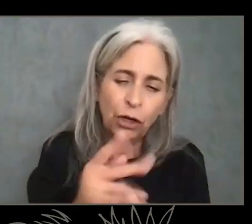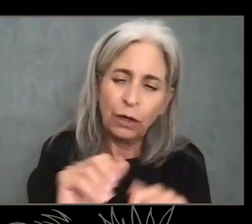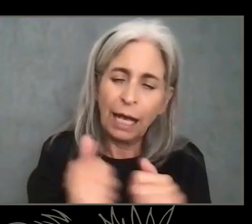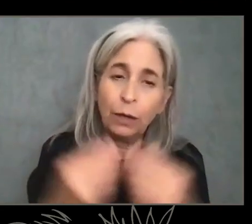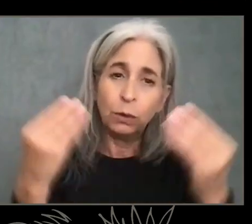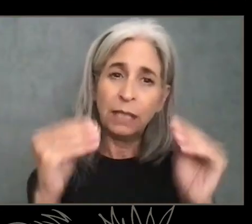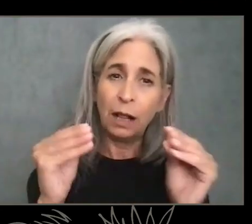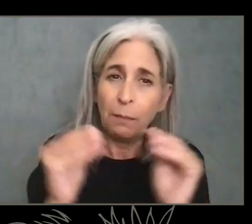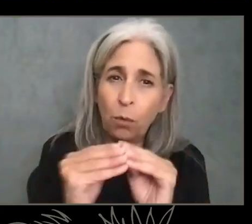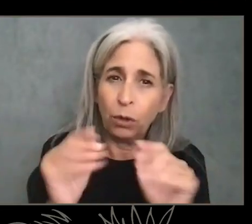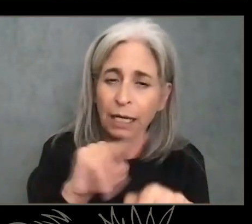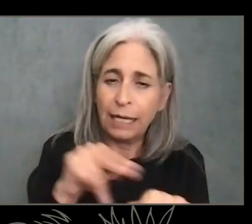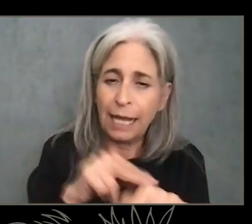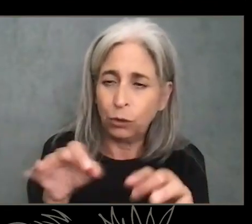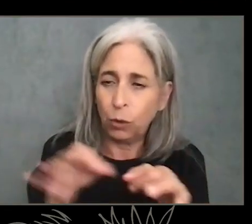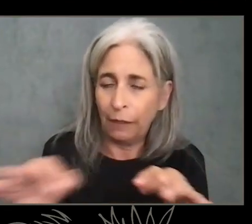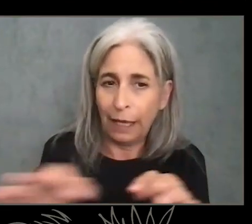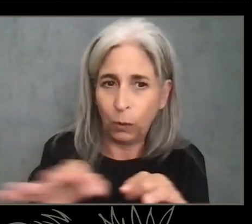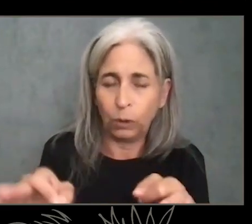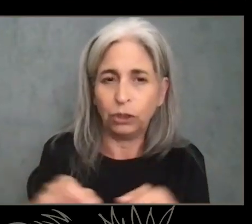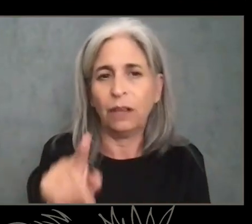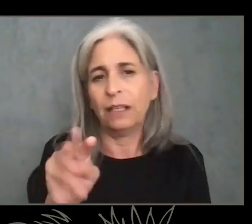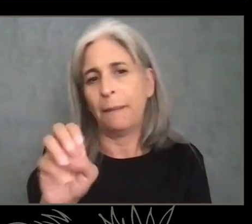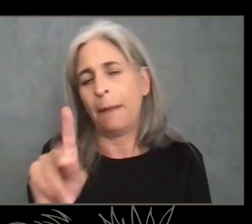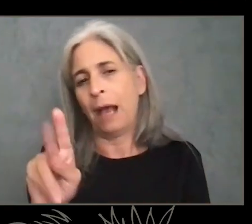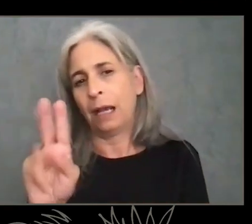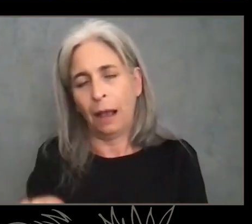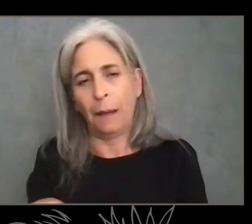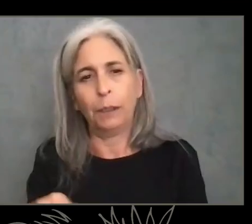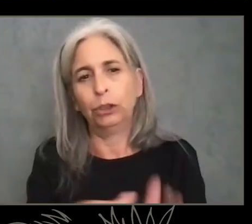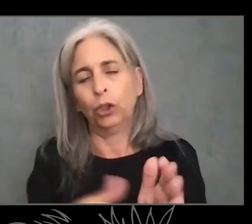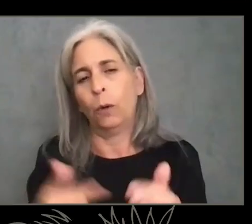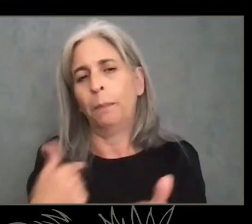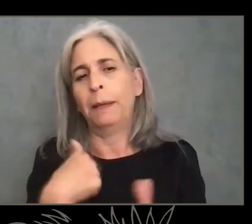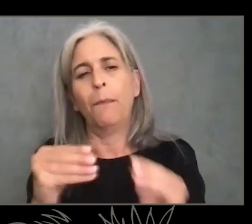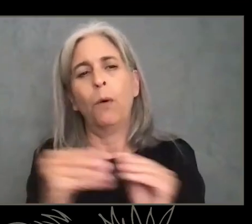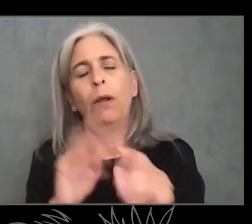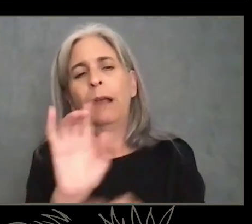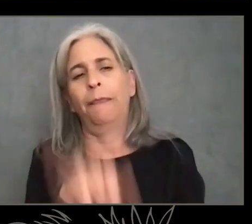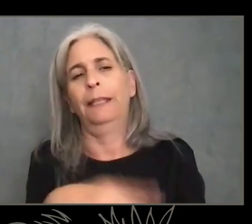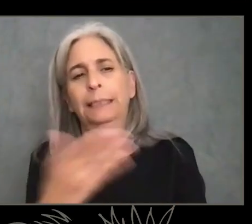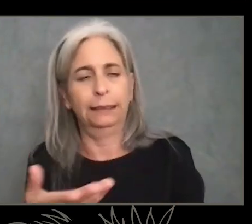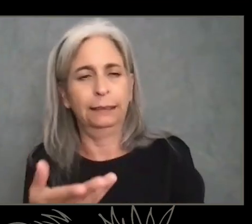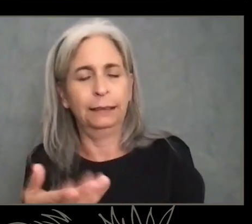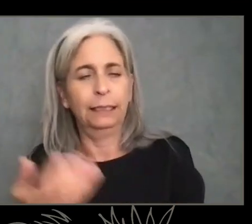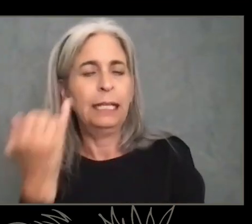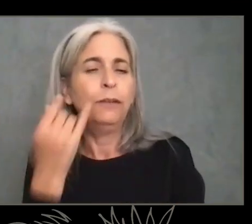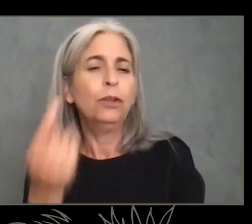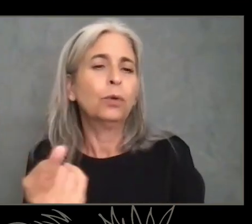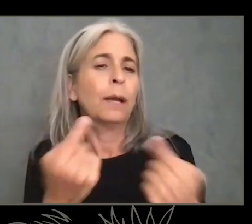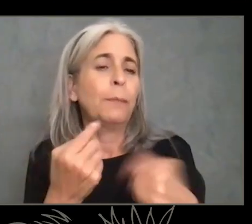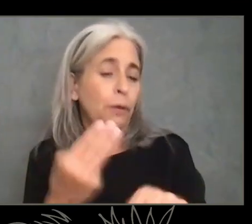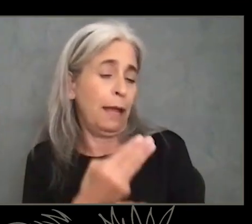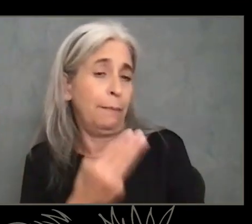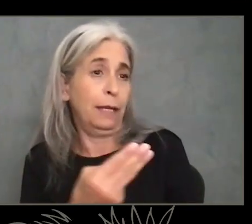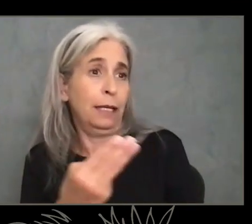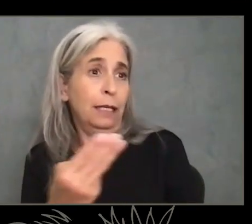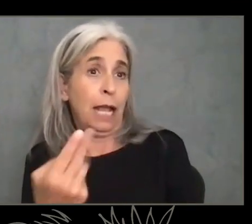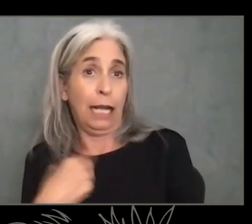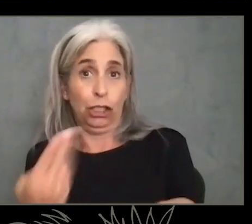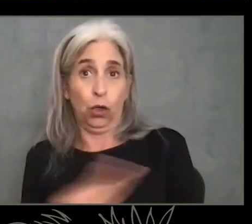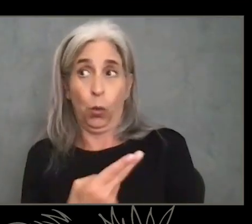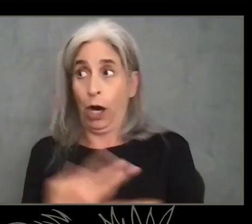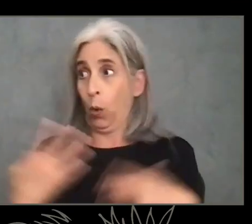natural language way. This is a mock-up we're creating, like, show me more like this. Like, if you're coming to Miami, what should I